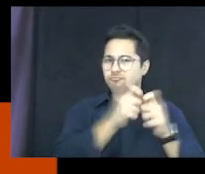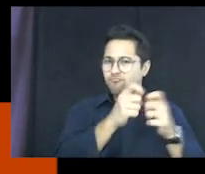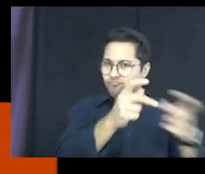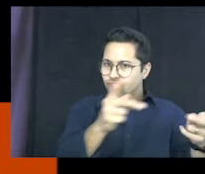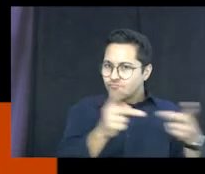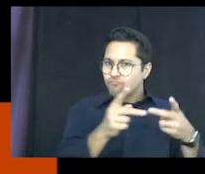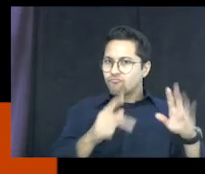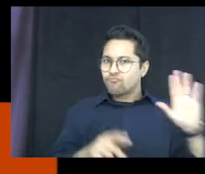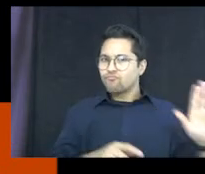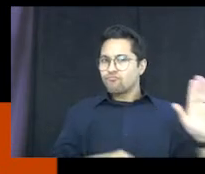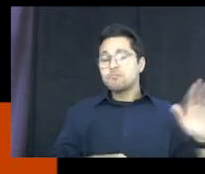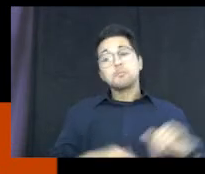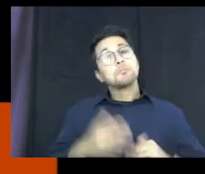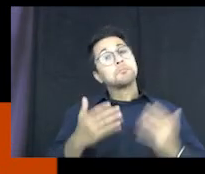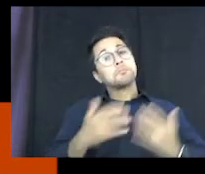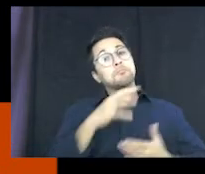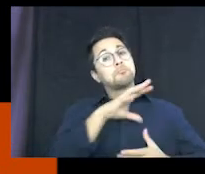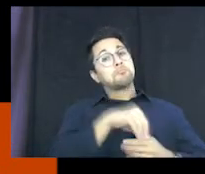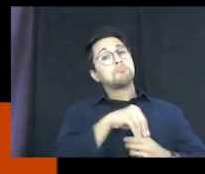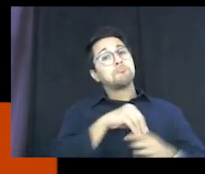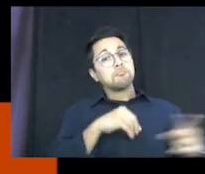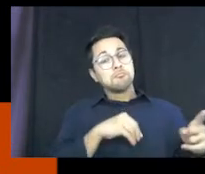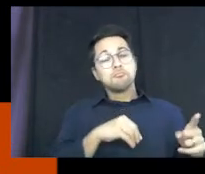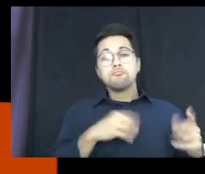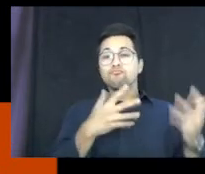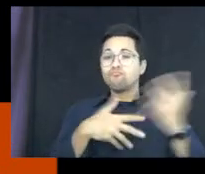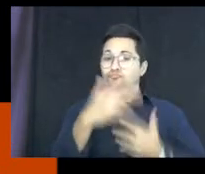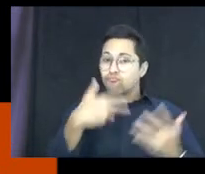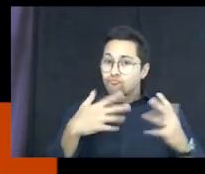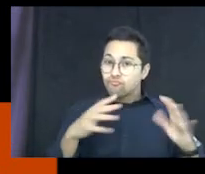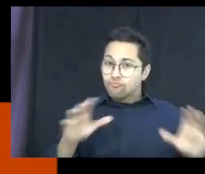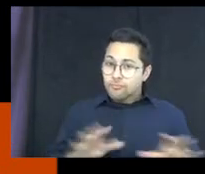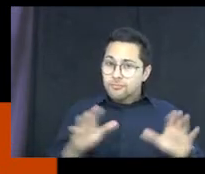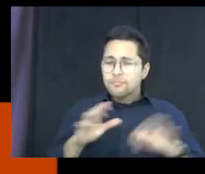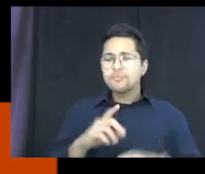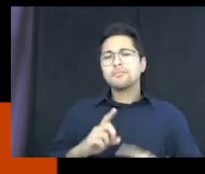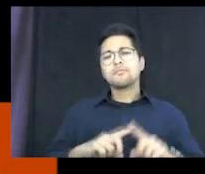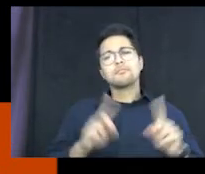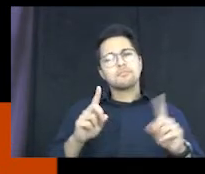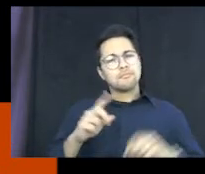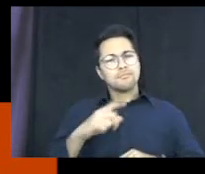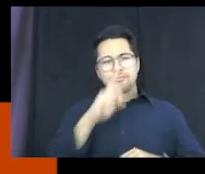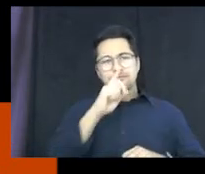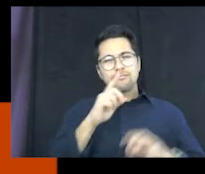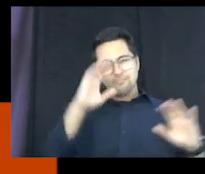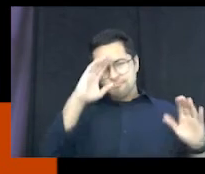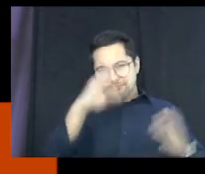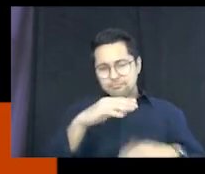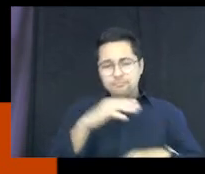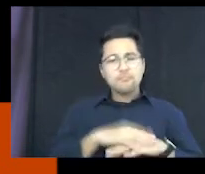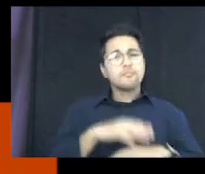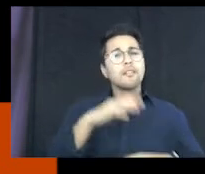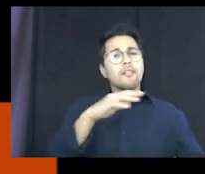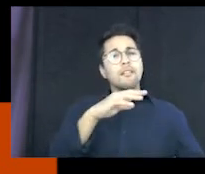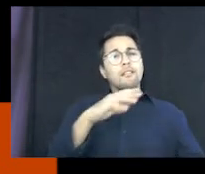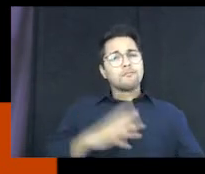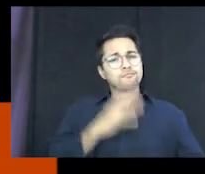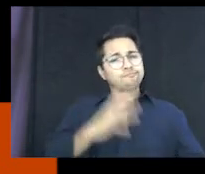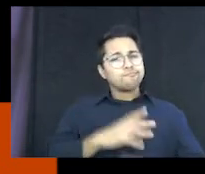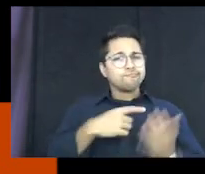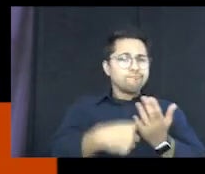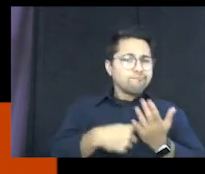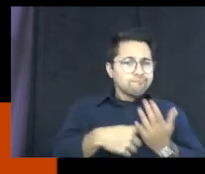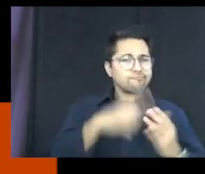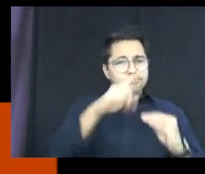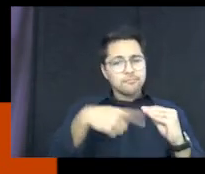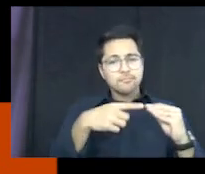They may include social activities, but are more focused on formal discussions about